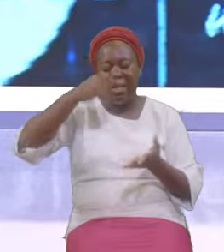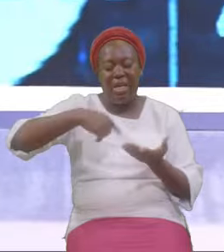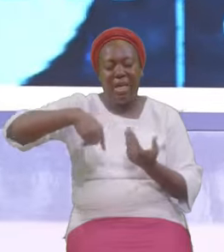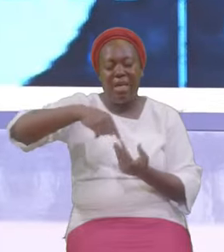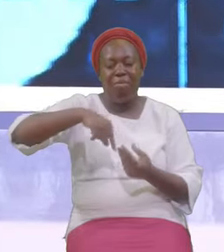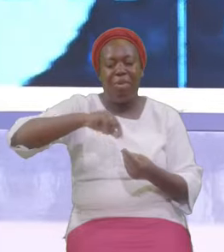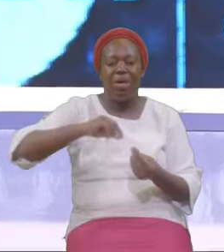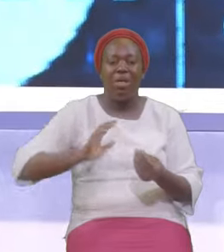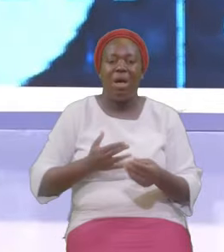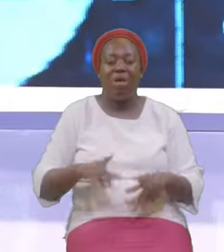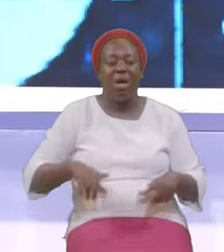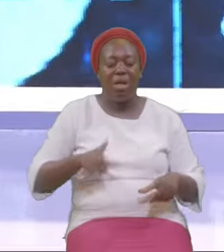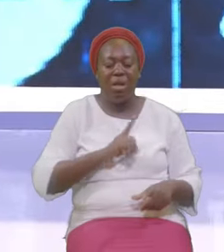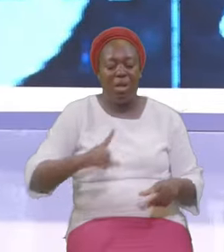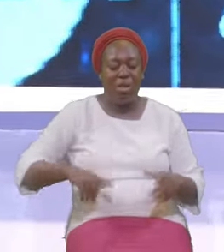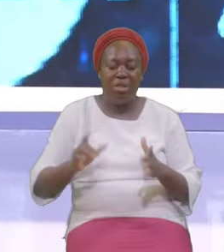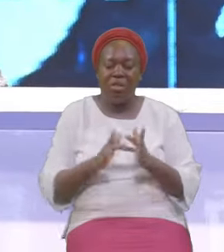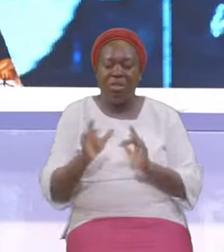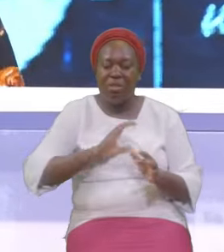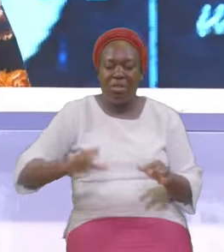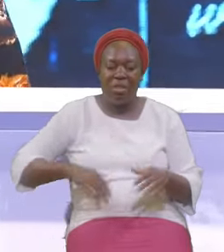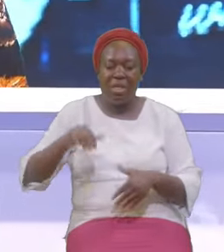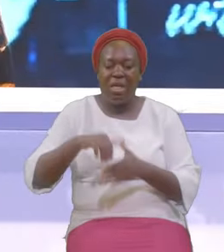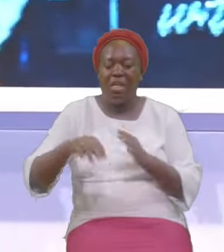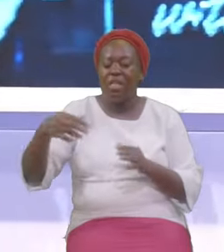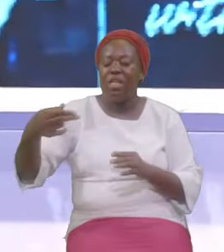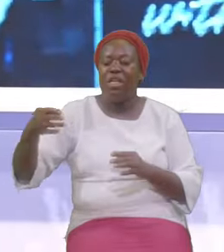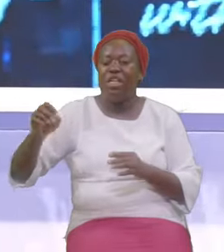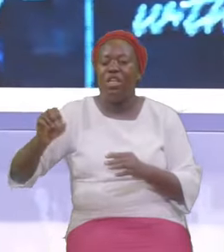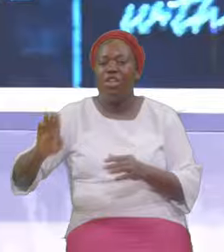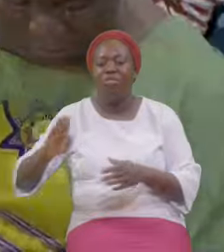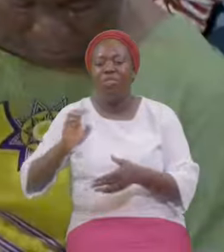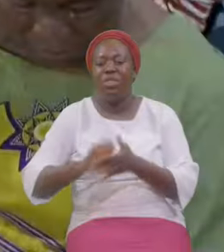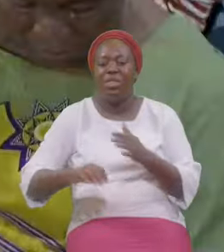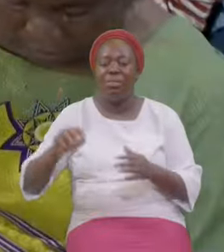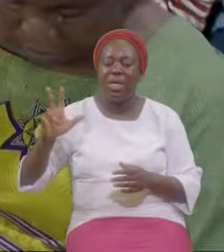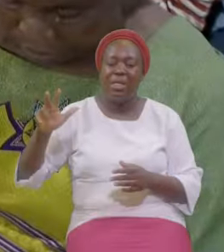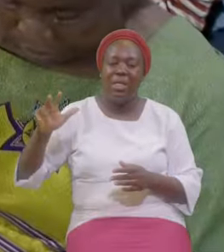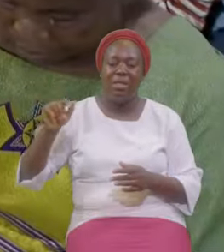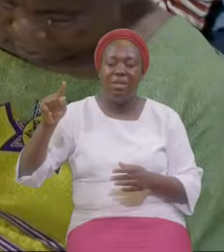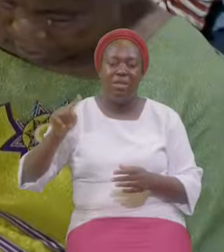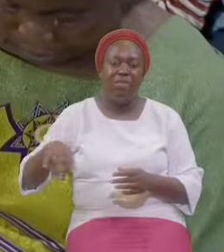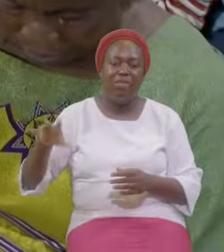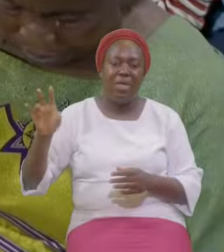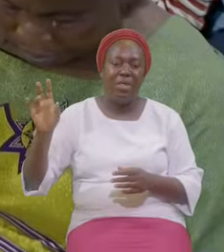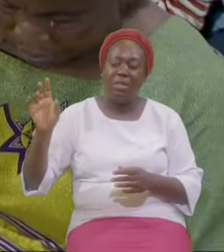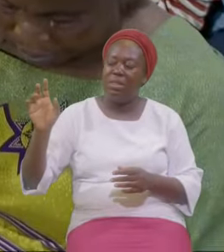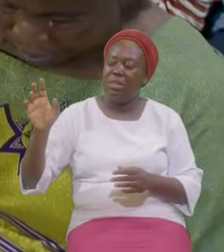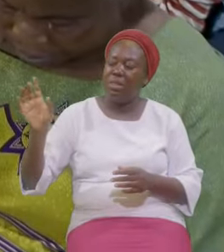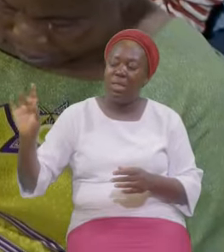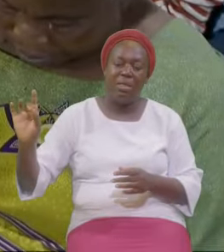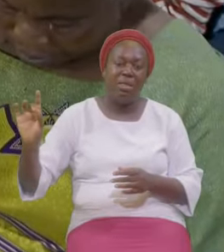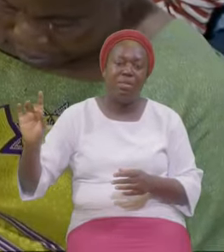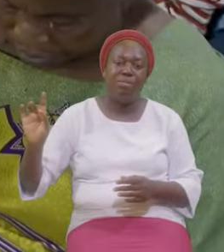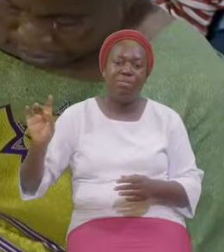Hebrews chapter 13, reading from verse 8. Hebrews 13 verse 8,